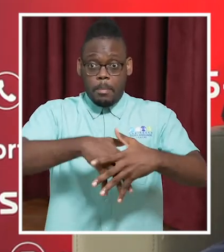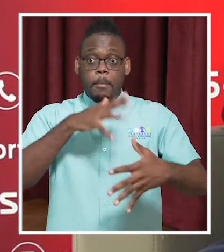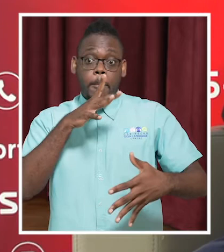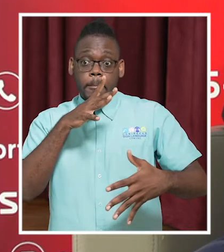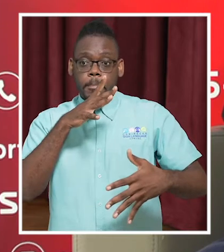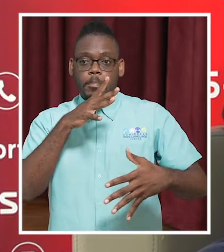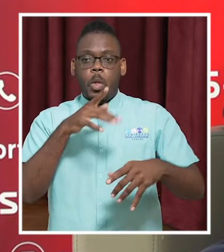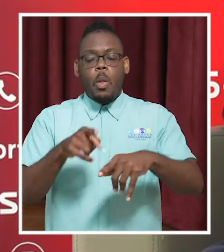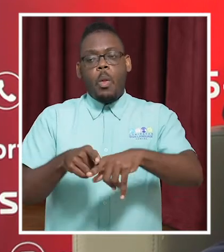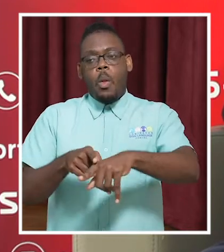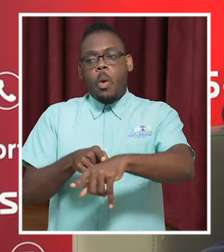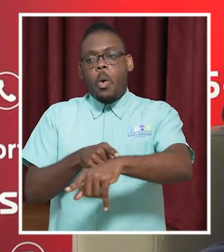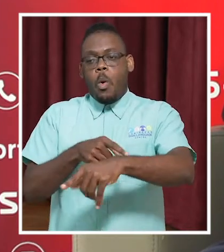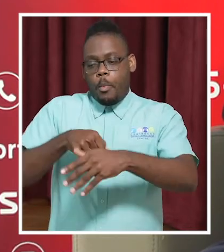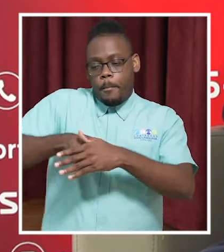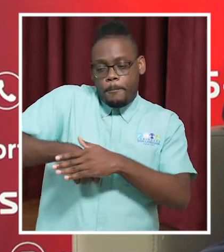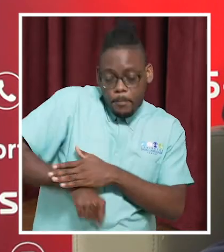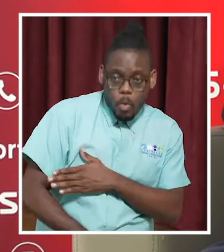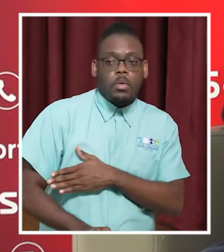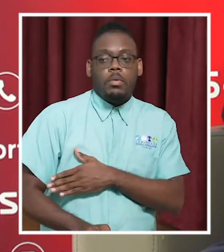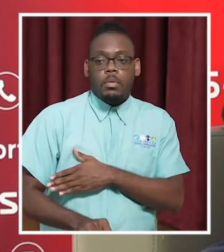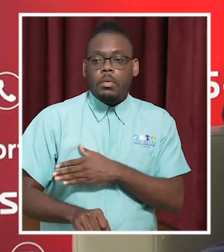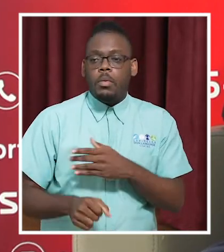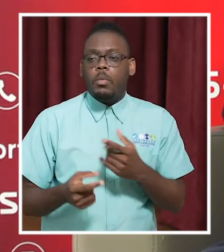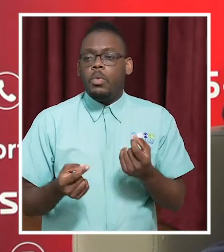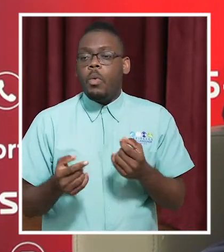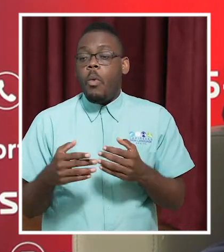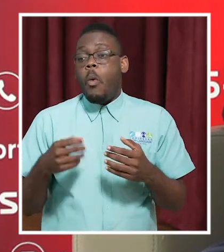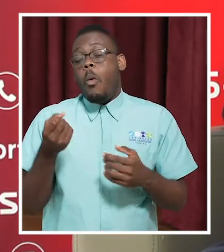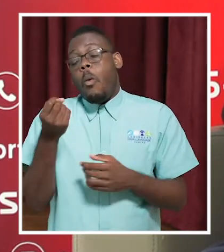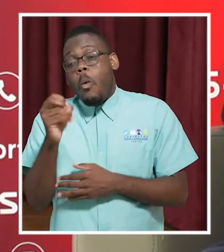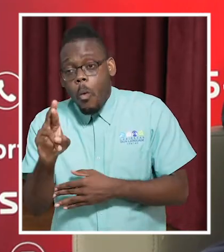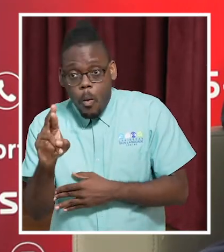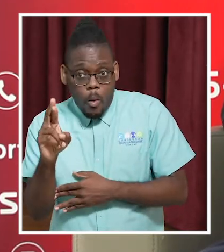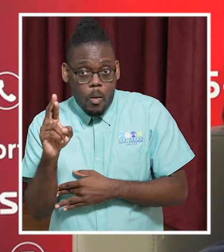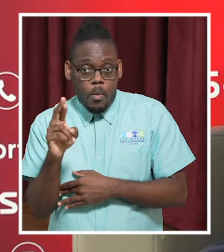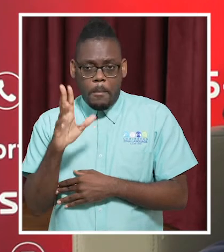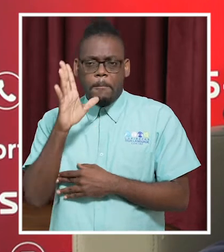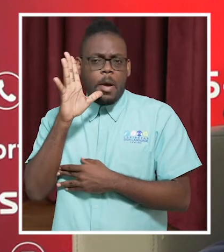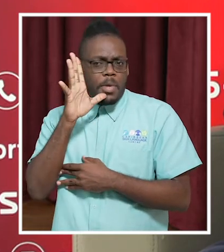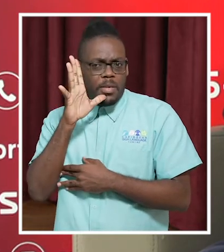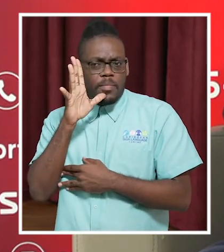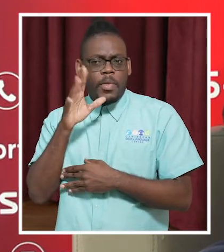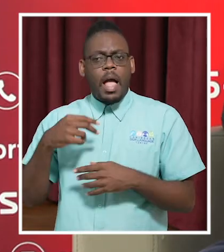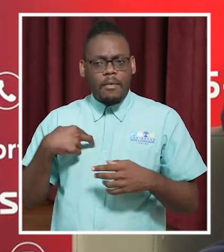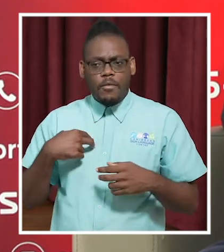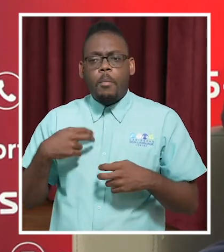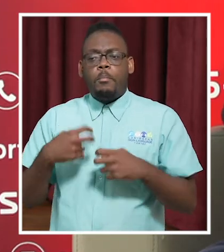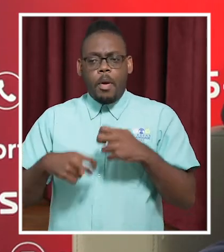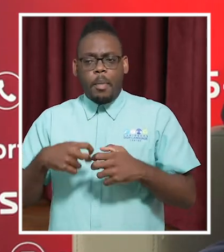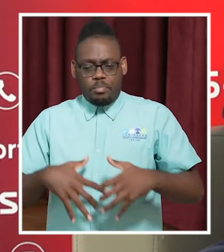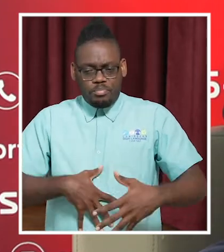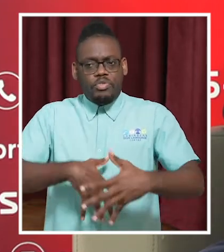early childhood, were predisposed to this condition. While those things remain factors, it is